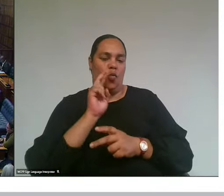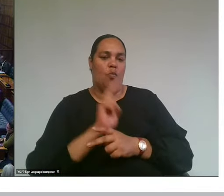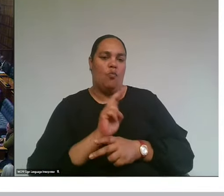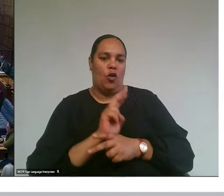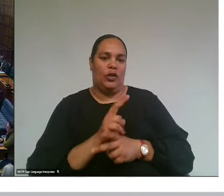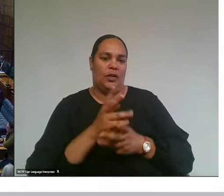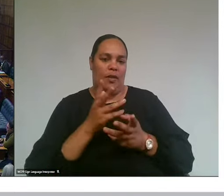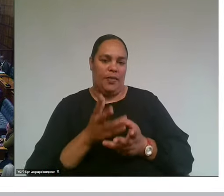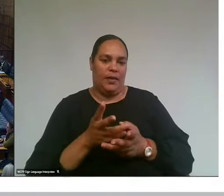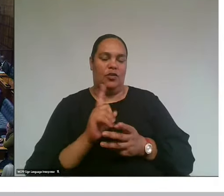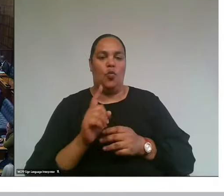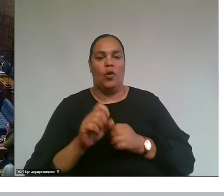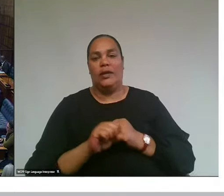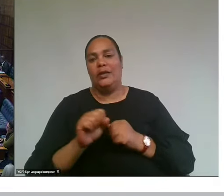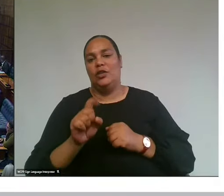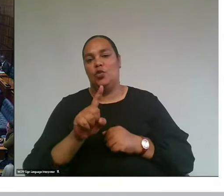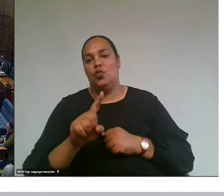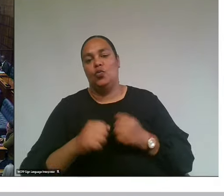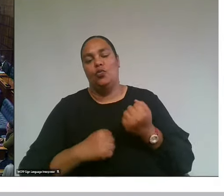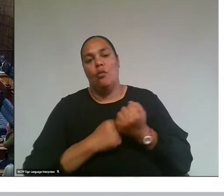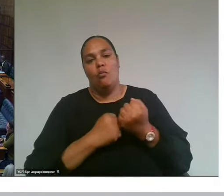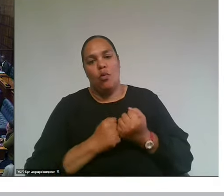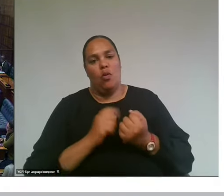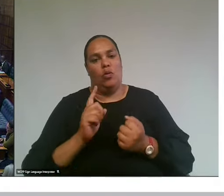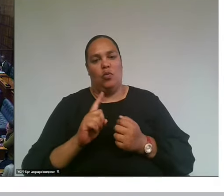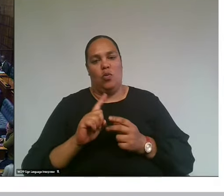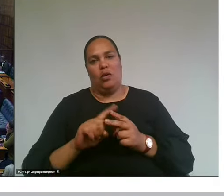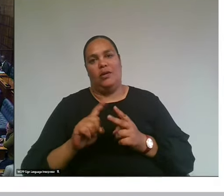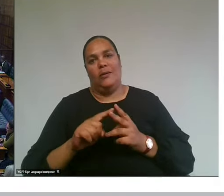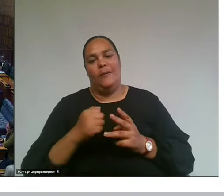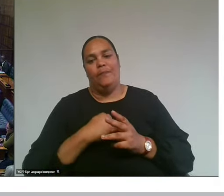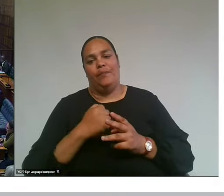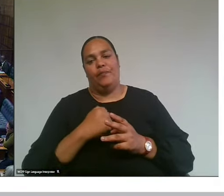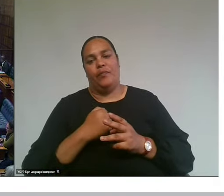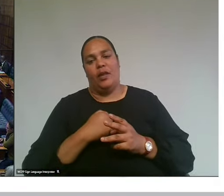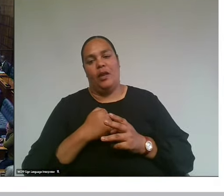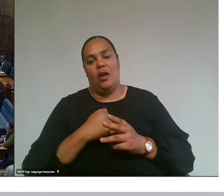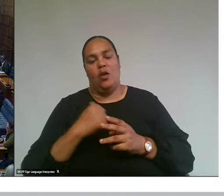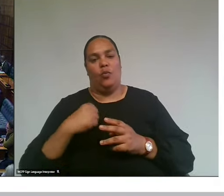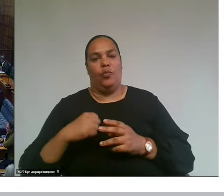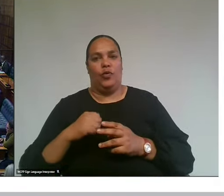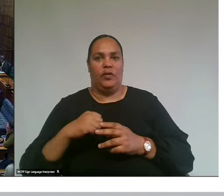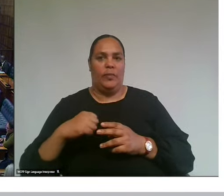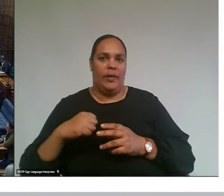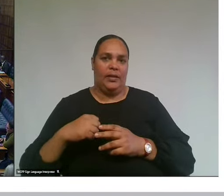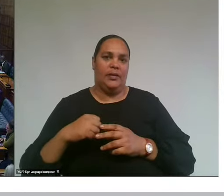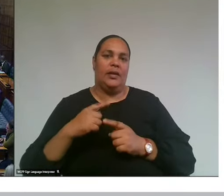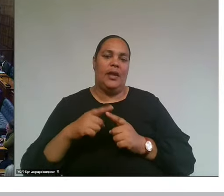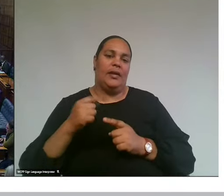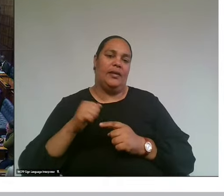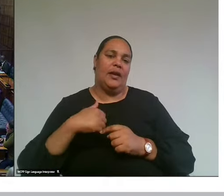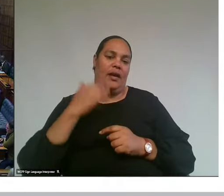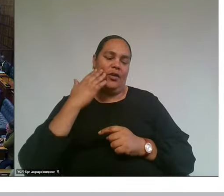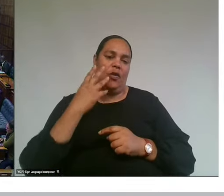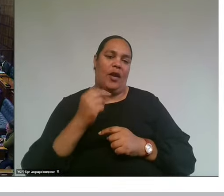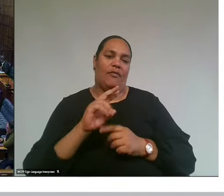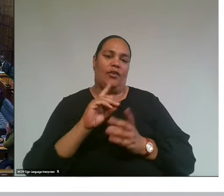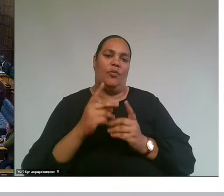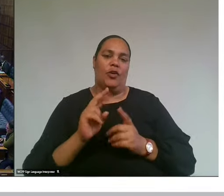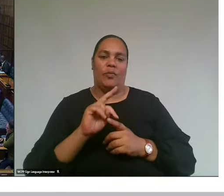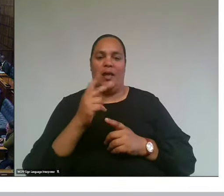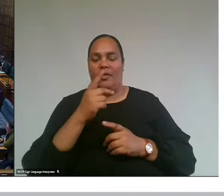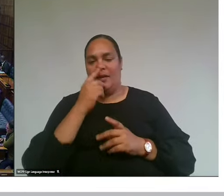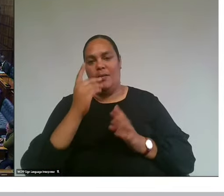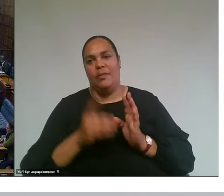this to what extent are you supporting our our municipalities and I do know there's another department called